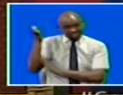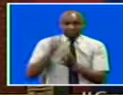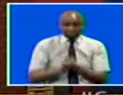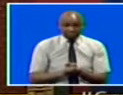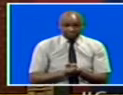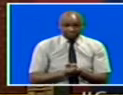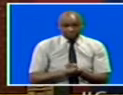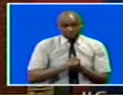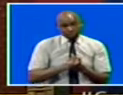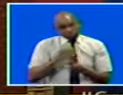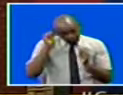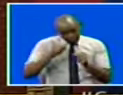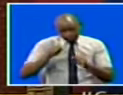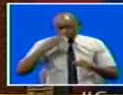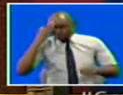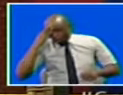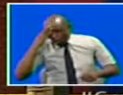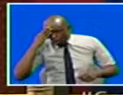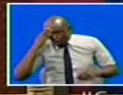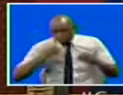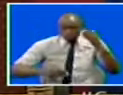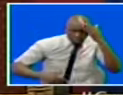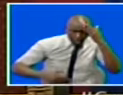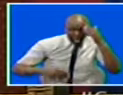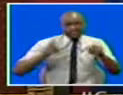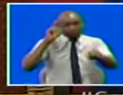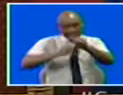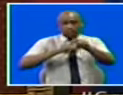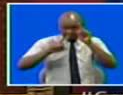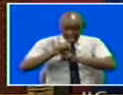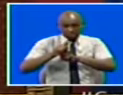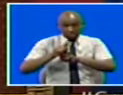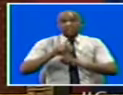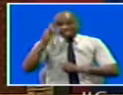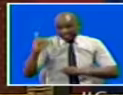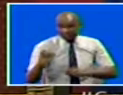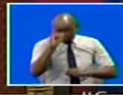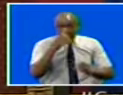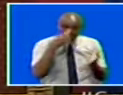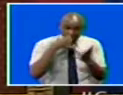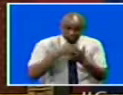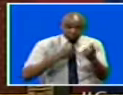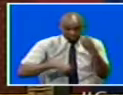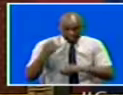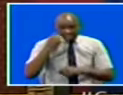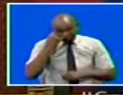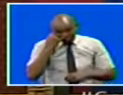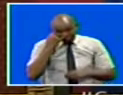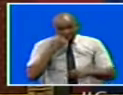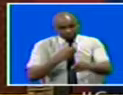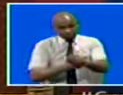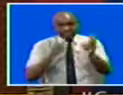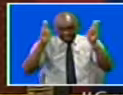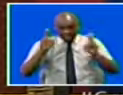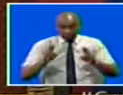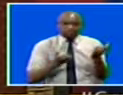agencies to identify and bring to book the individuals involved in the international